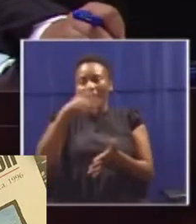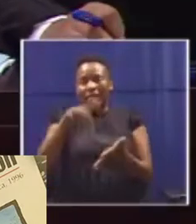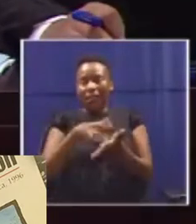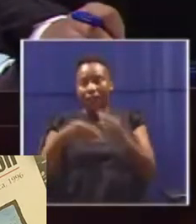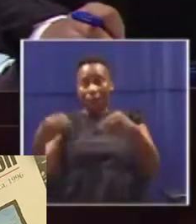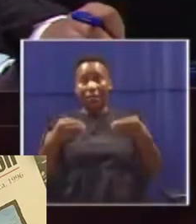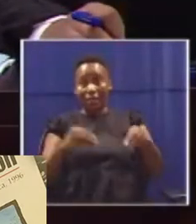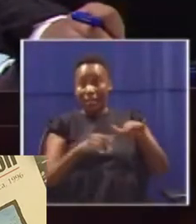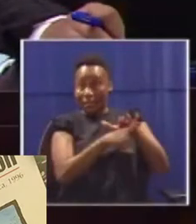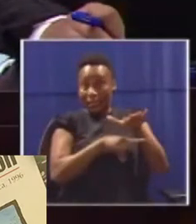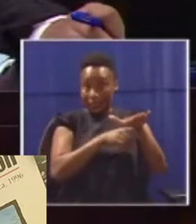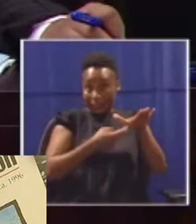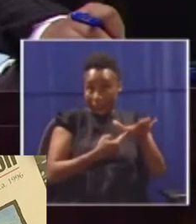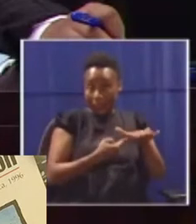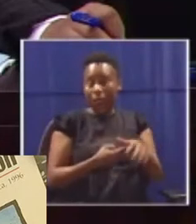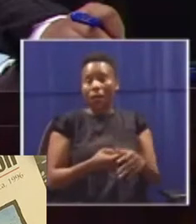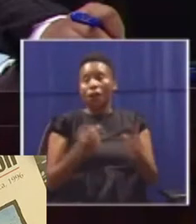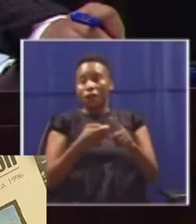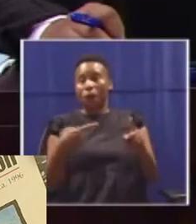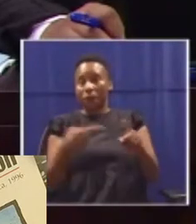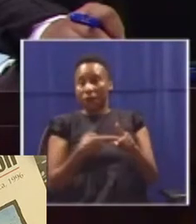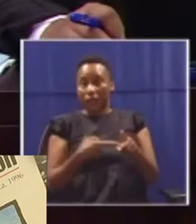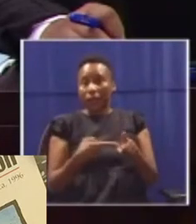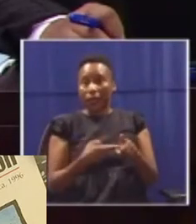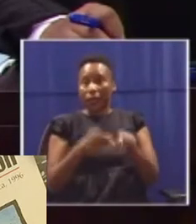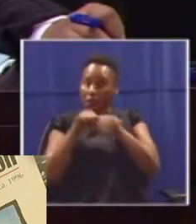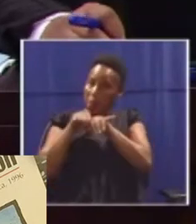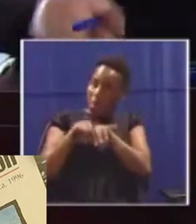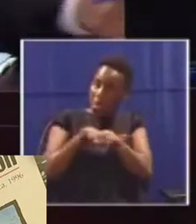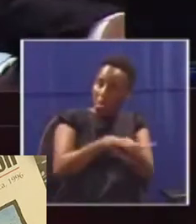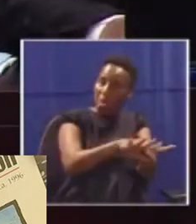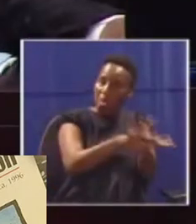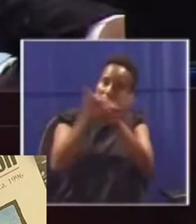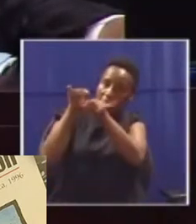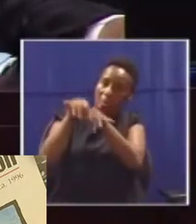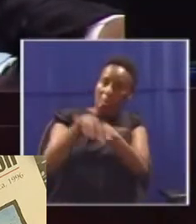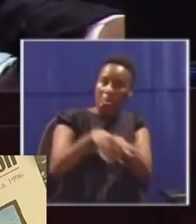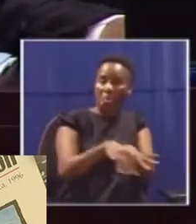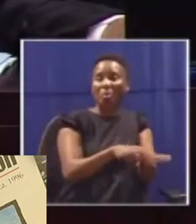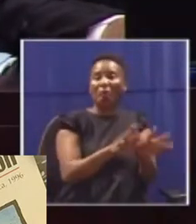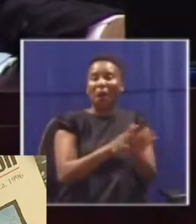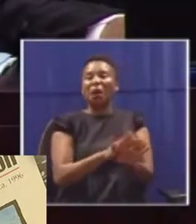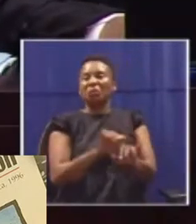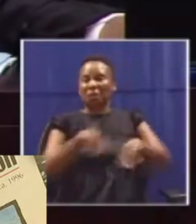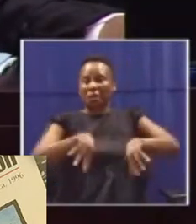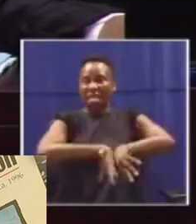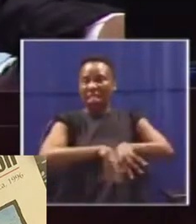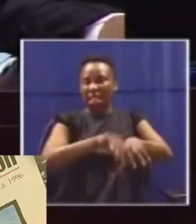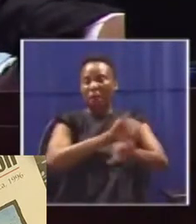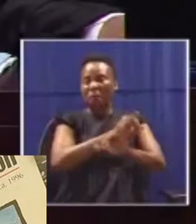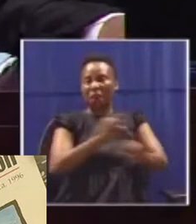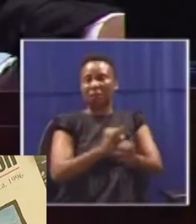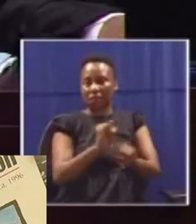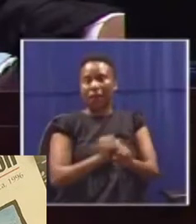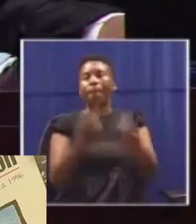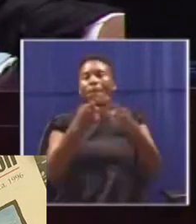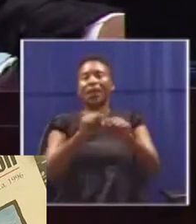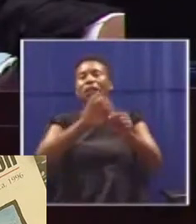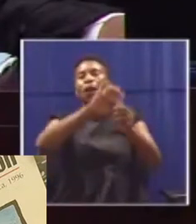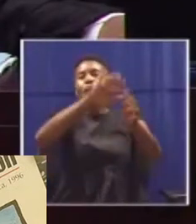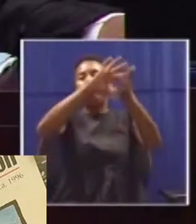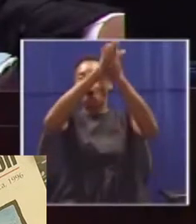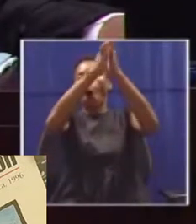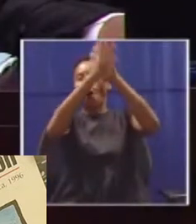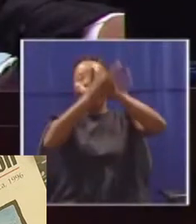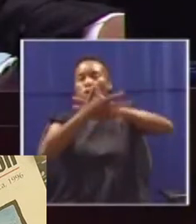And as such, the spin-offs are quite high and great. However, pollution does affect the